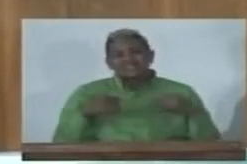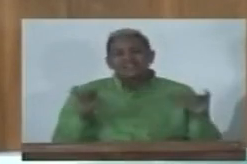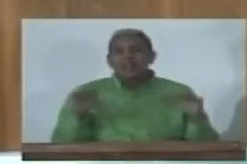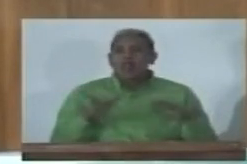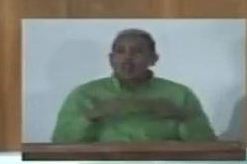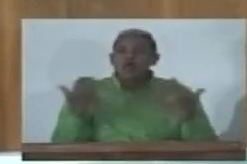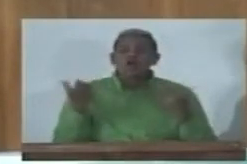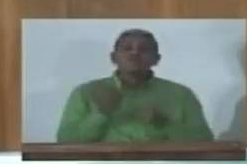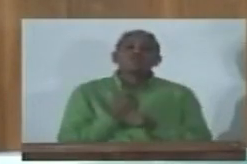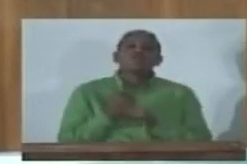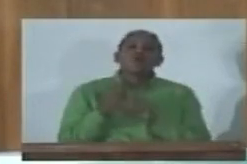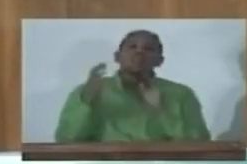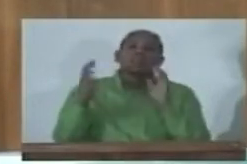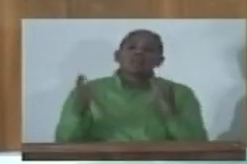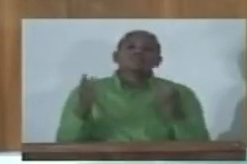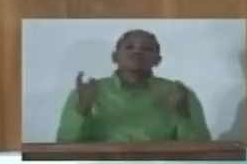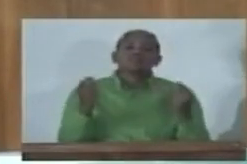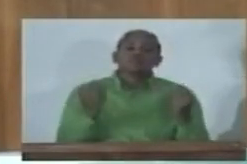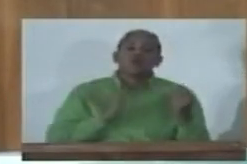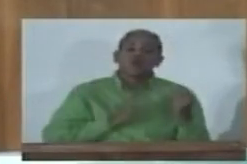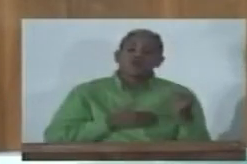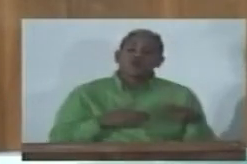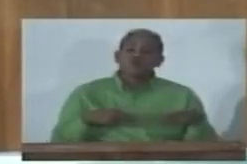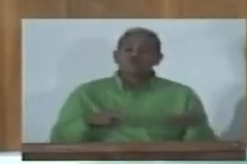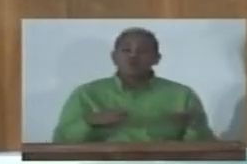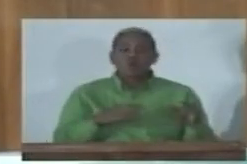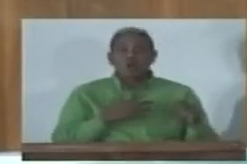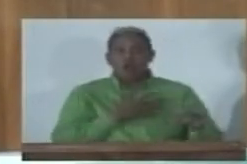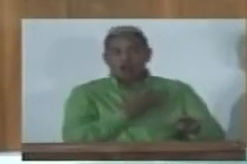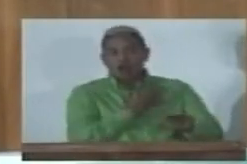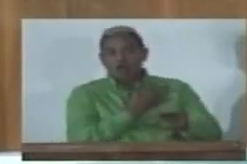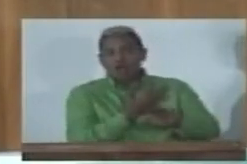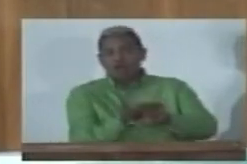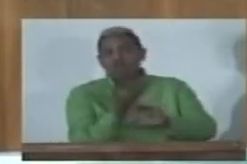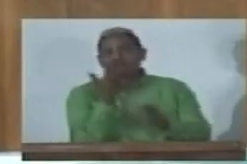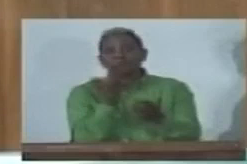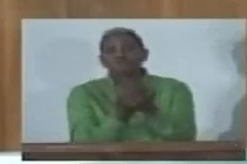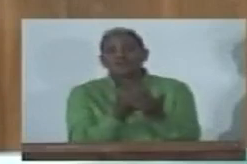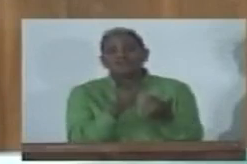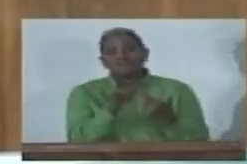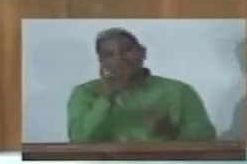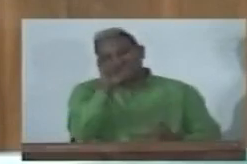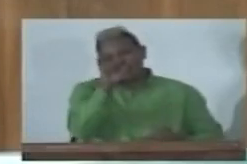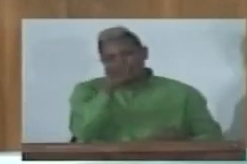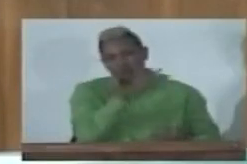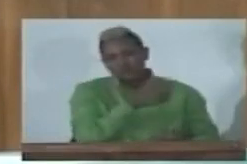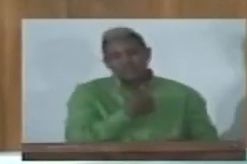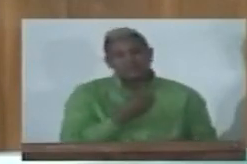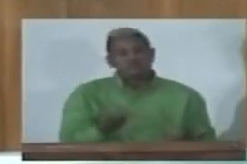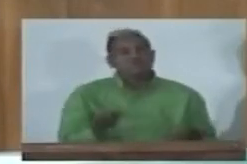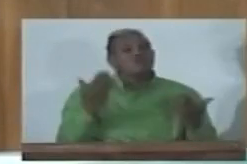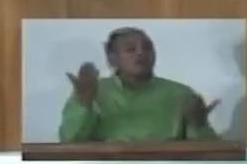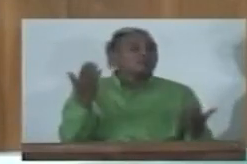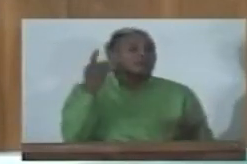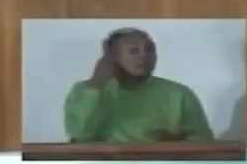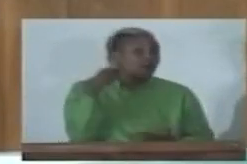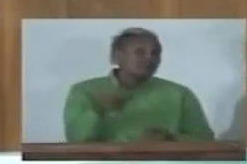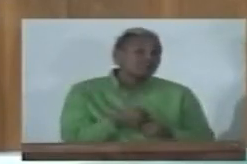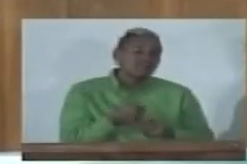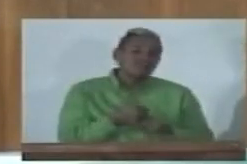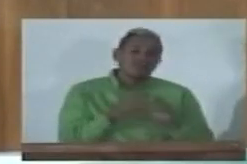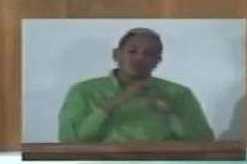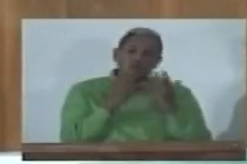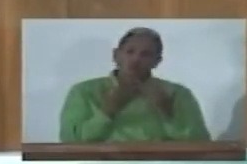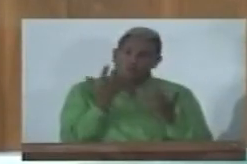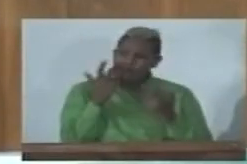work to be done on our roadway. And so I am recommending that, particularly because of the changes that